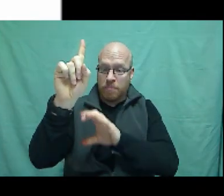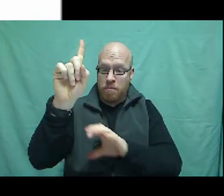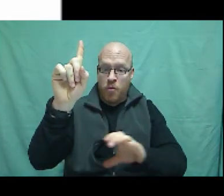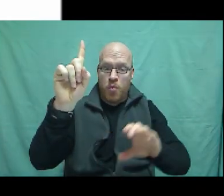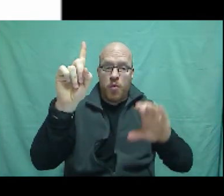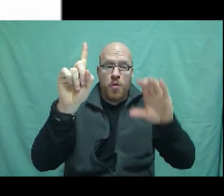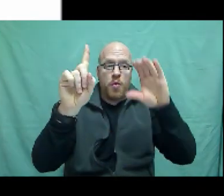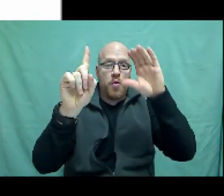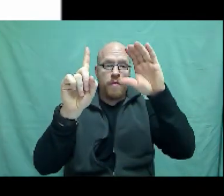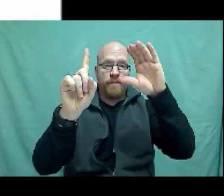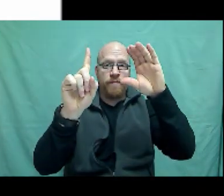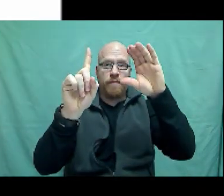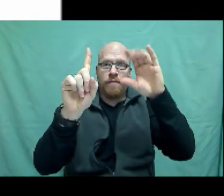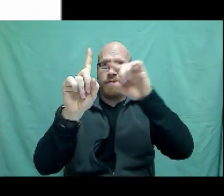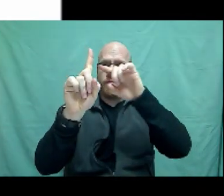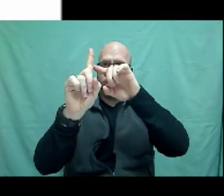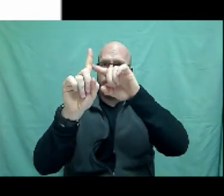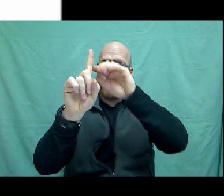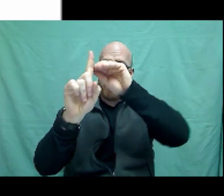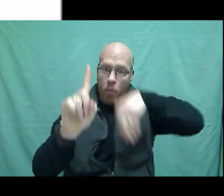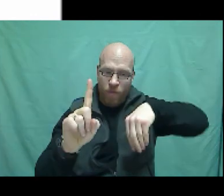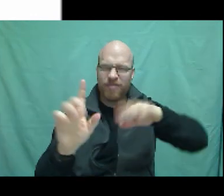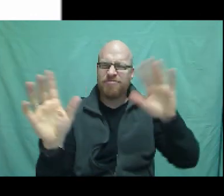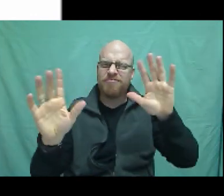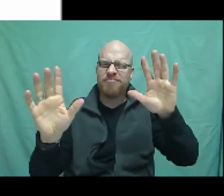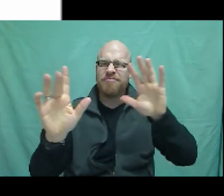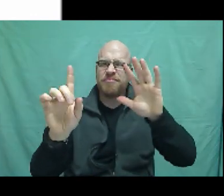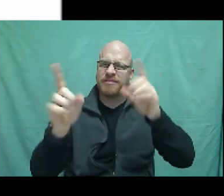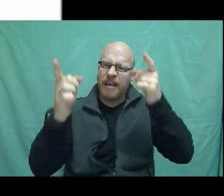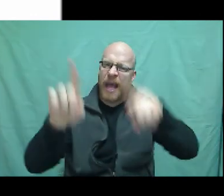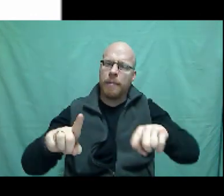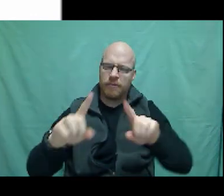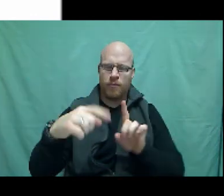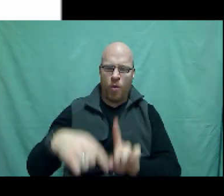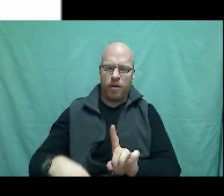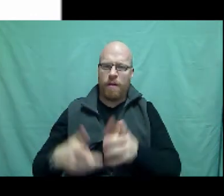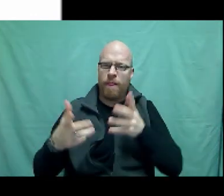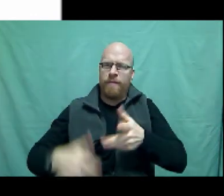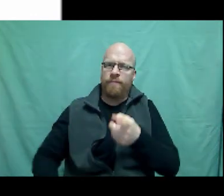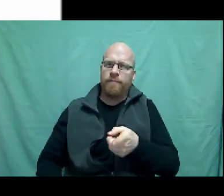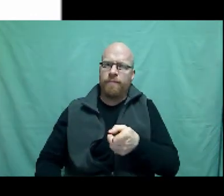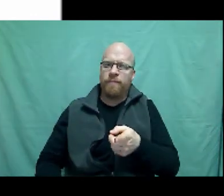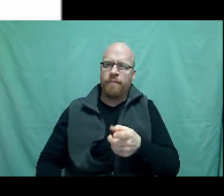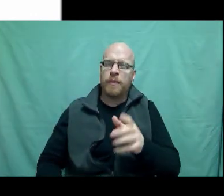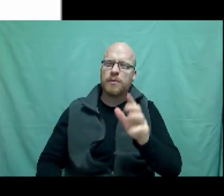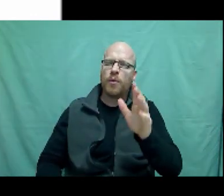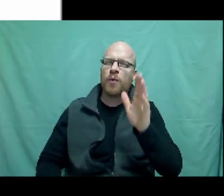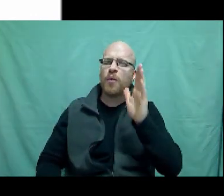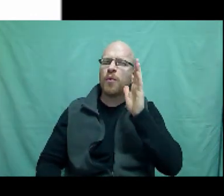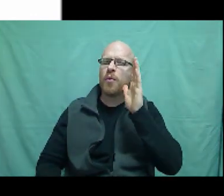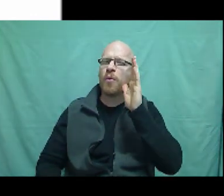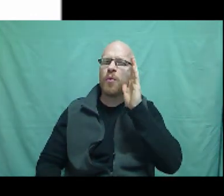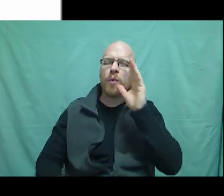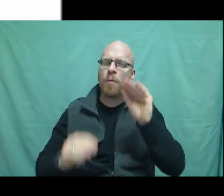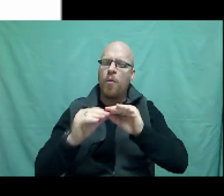not. When we moved the x to the negative 6 to the numerator,